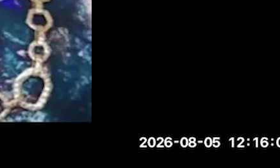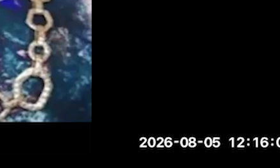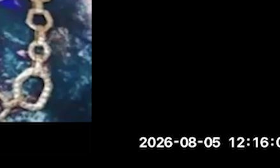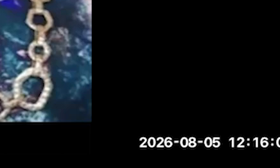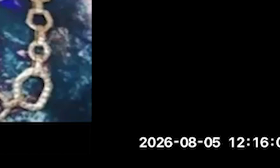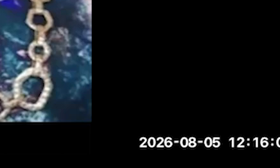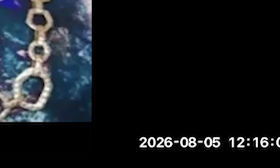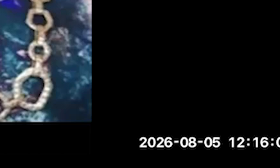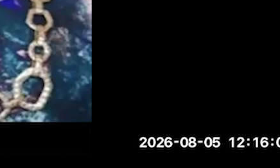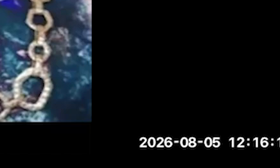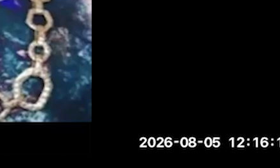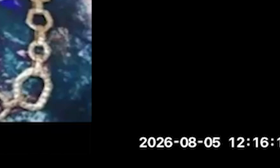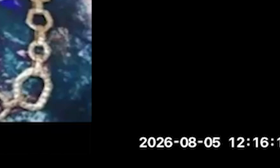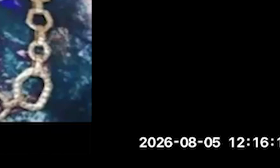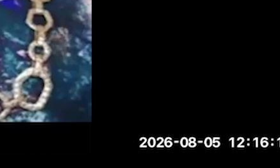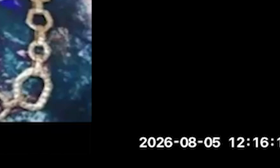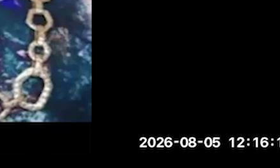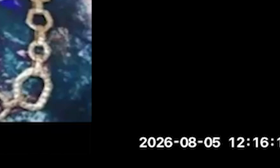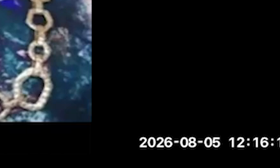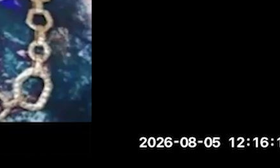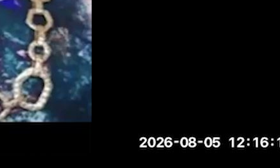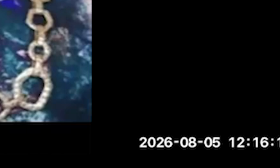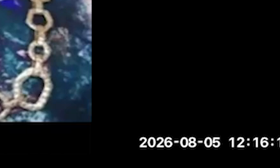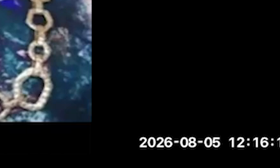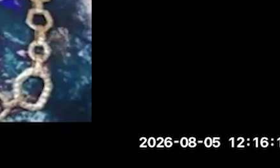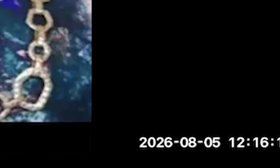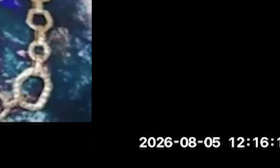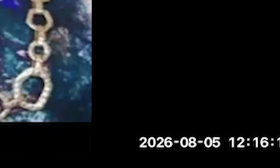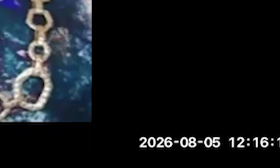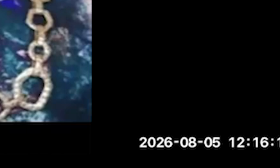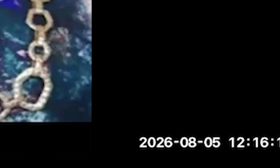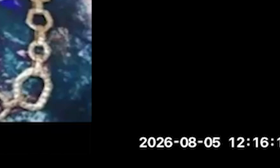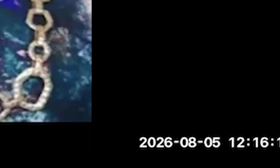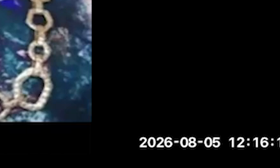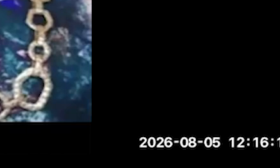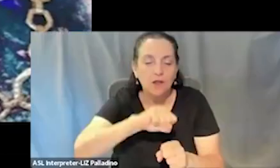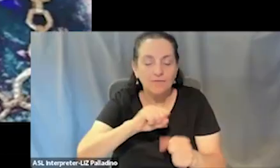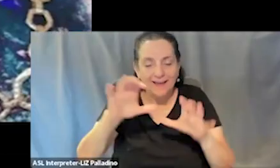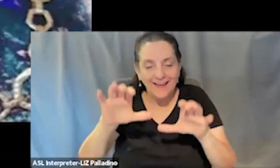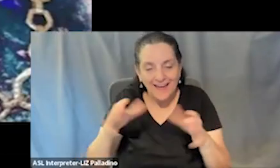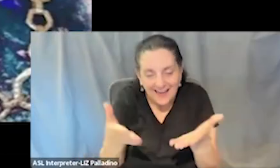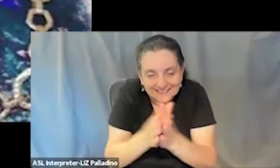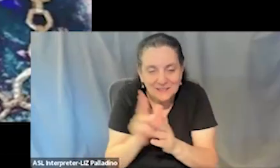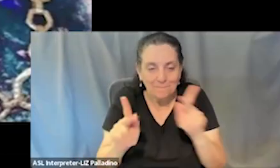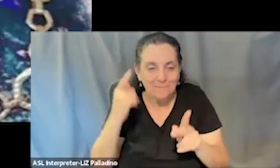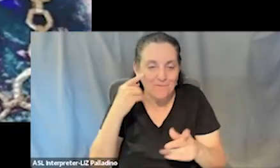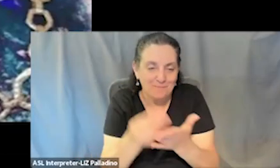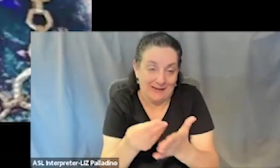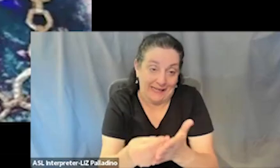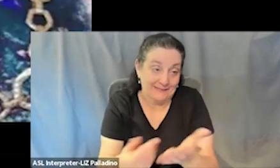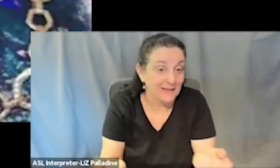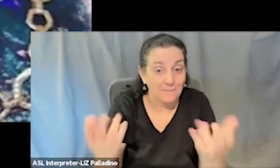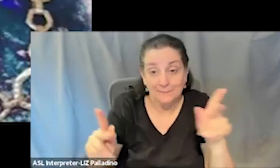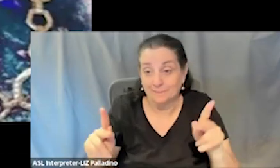many of you came into arts work because you loved asking people for money?